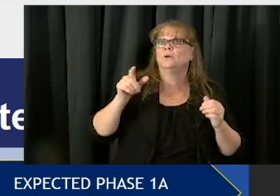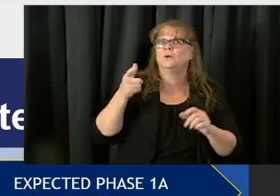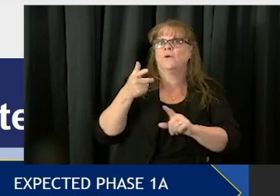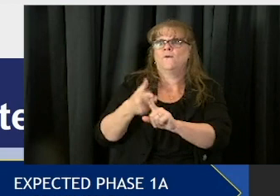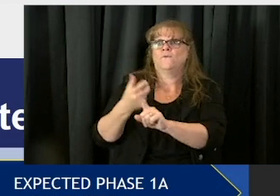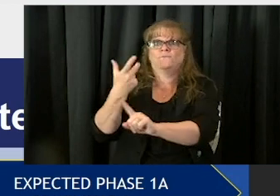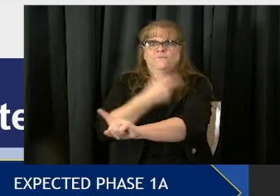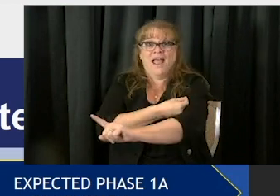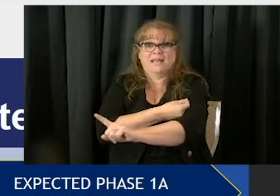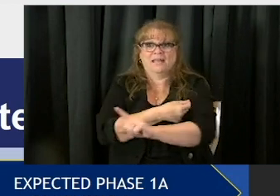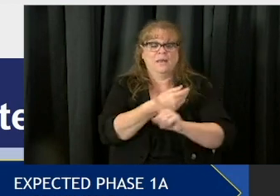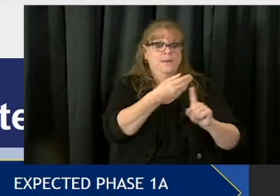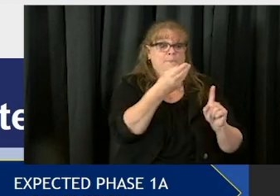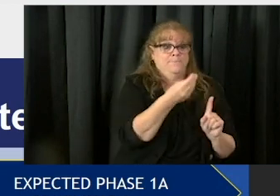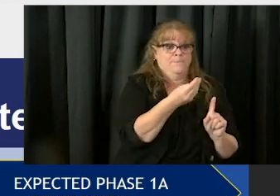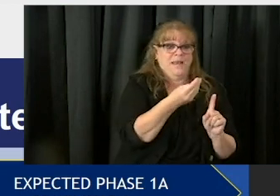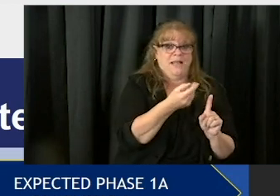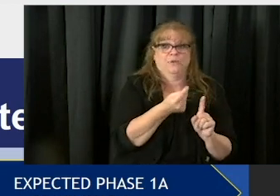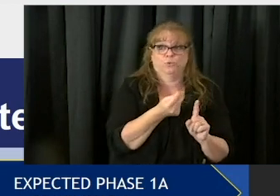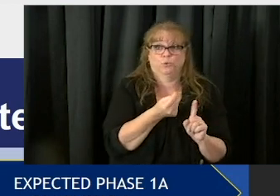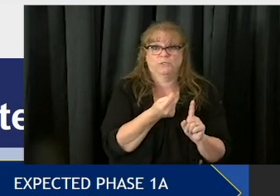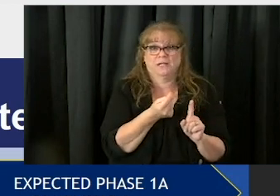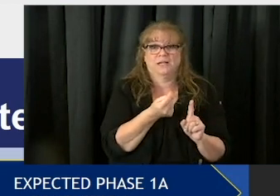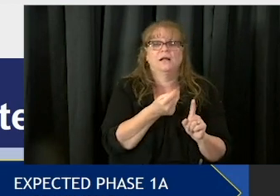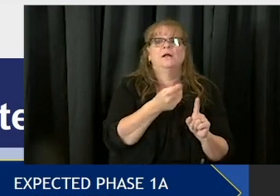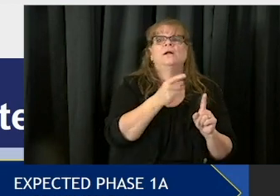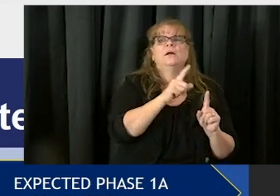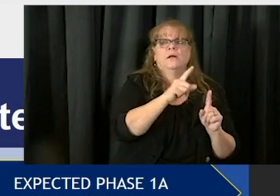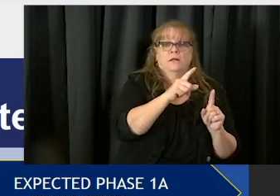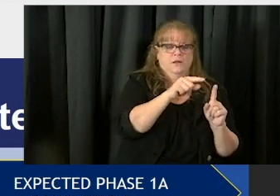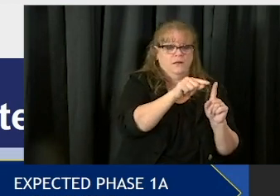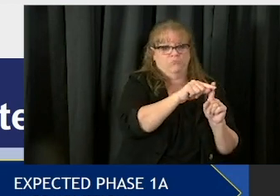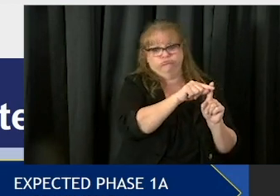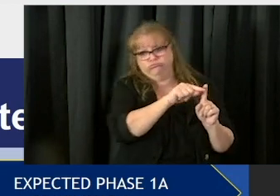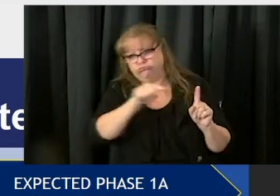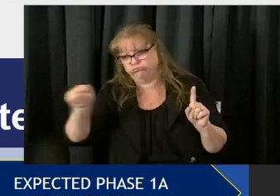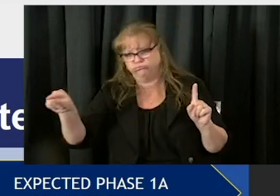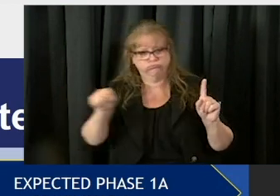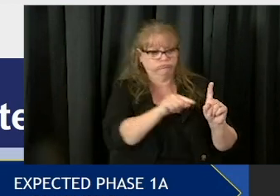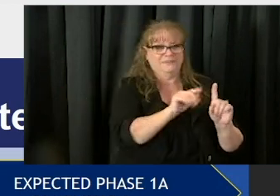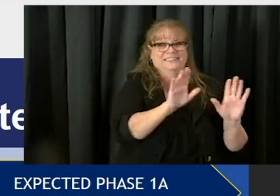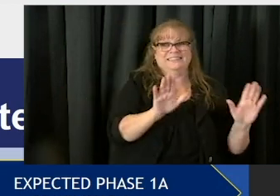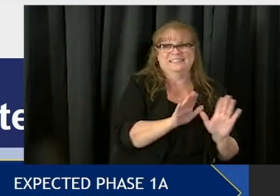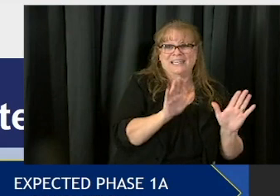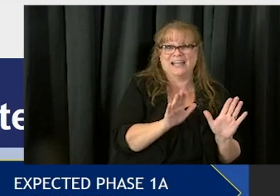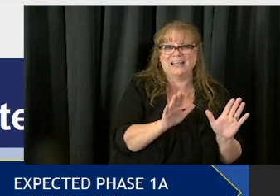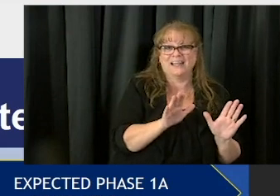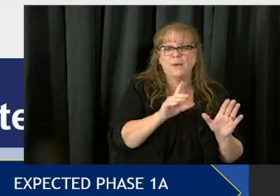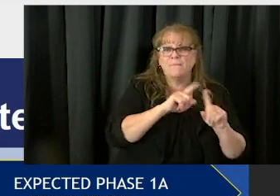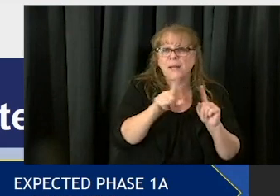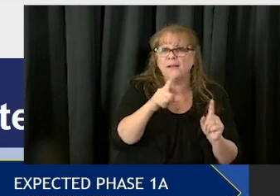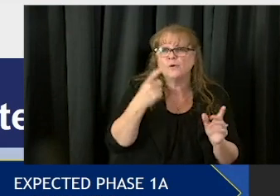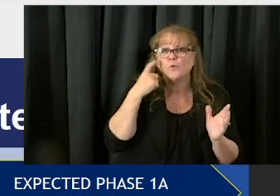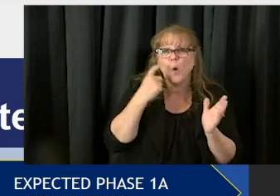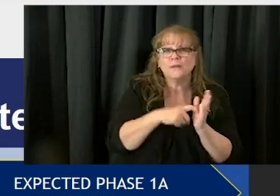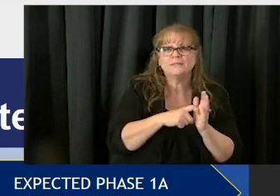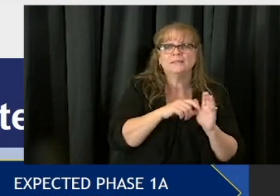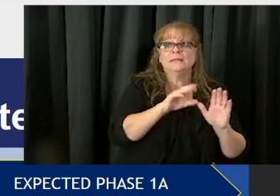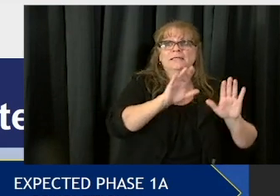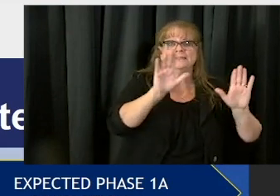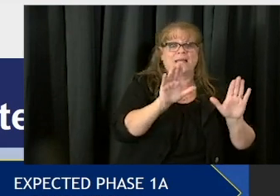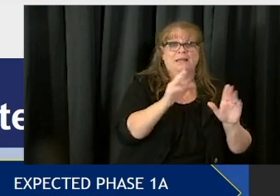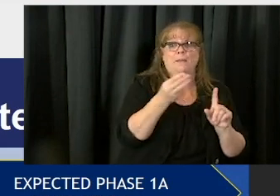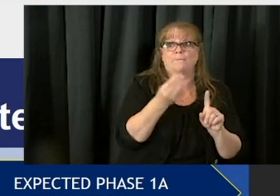numbers will be always closest together on kind of Sunday, Monday morning. And today being Wednesday, we received Monday, Tuesday, occasionally Wednesday